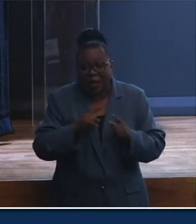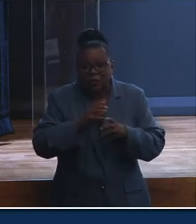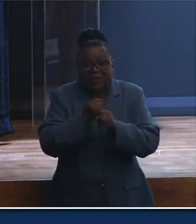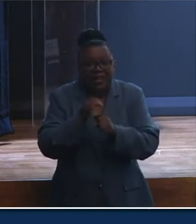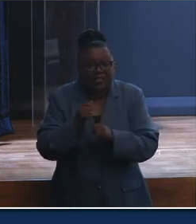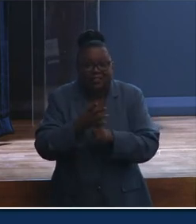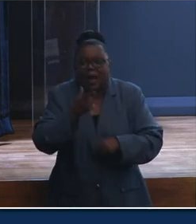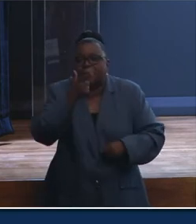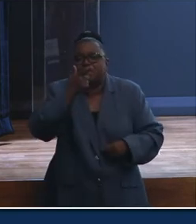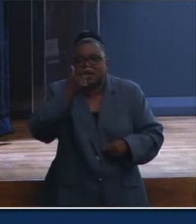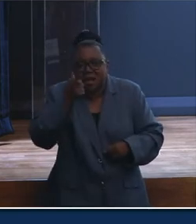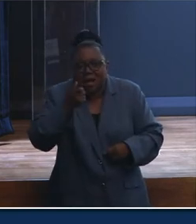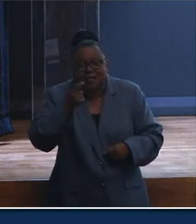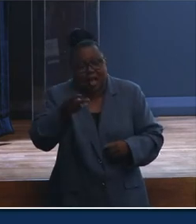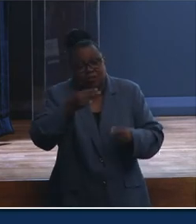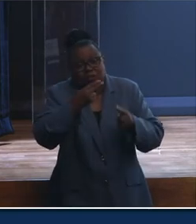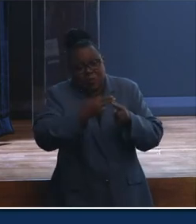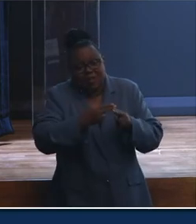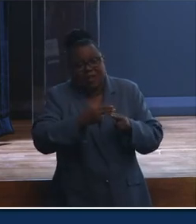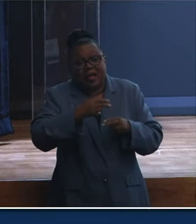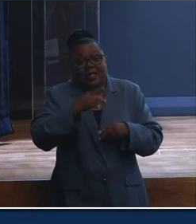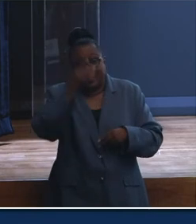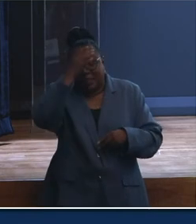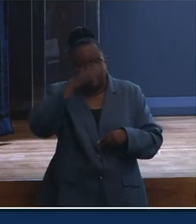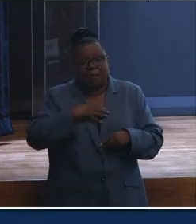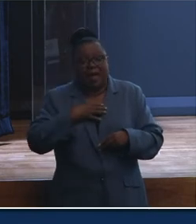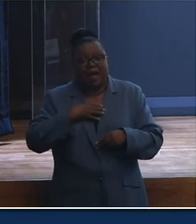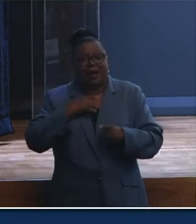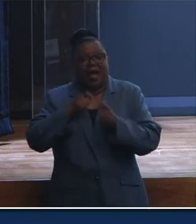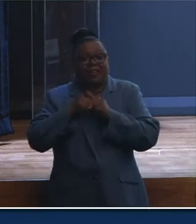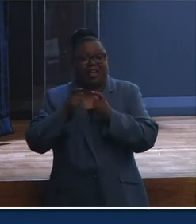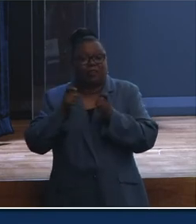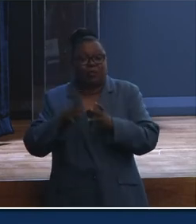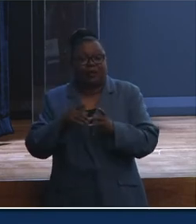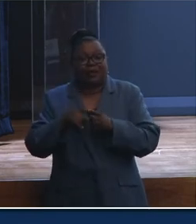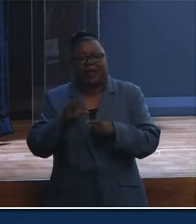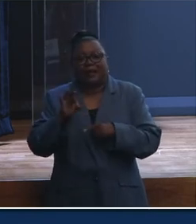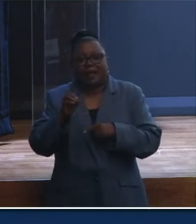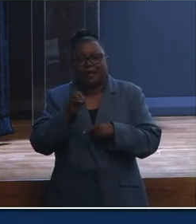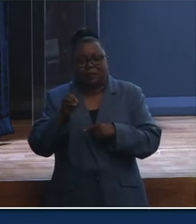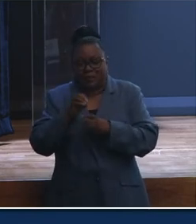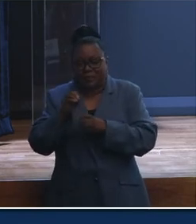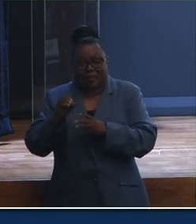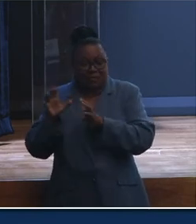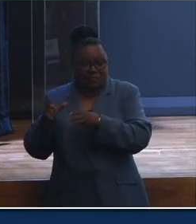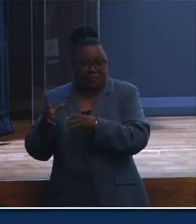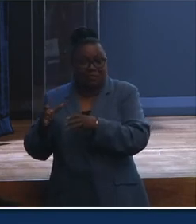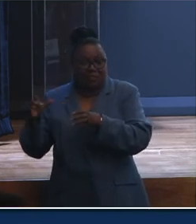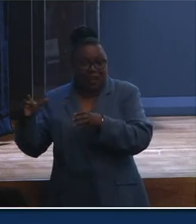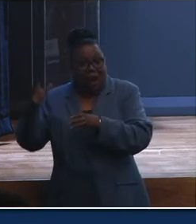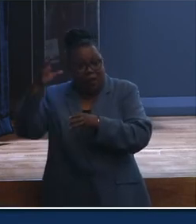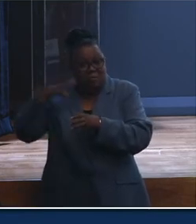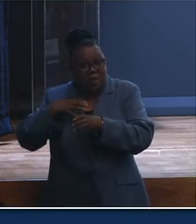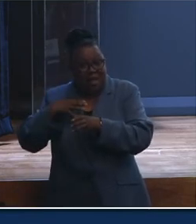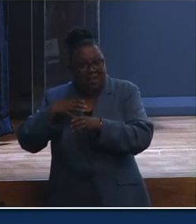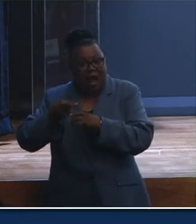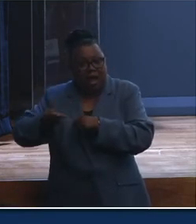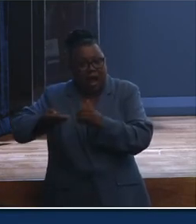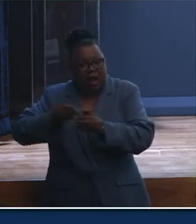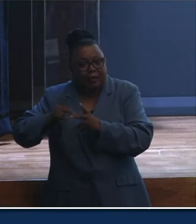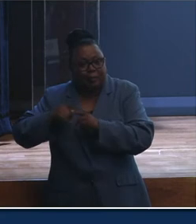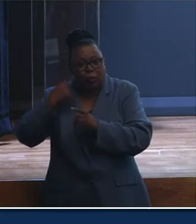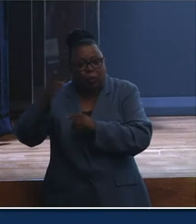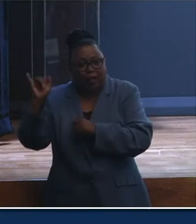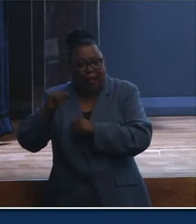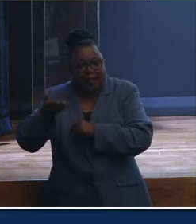the job because, as you mentioned, the male athletic directors, like 90-some percent, right, of athletic directors are men, are hiring people who